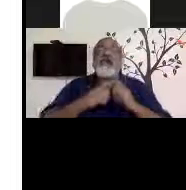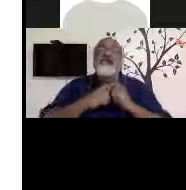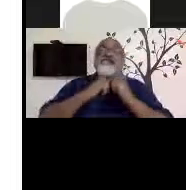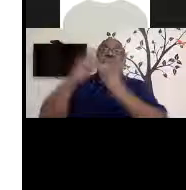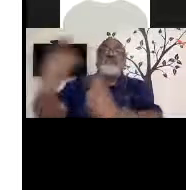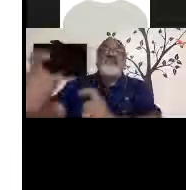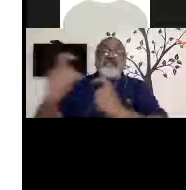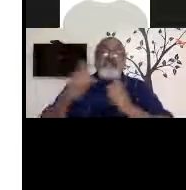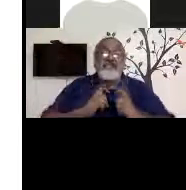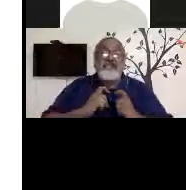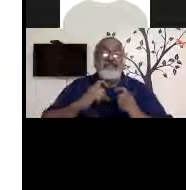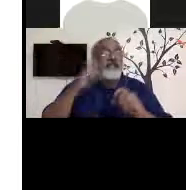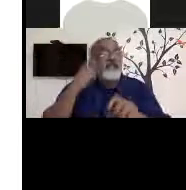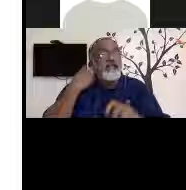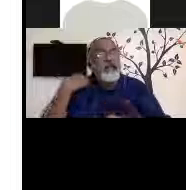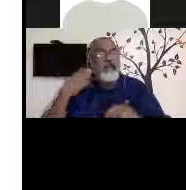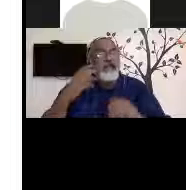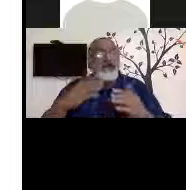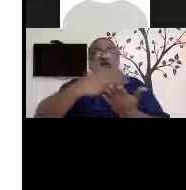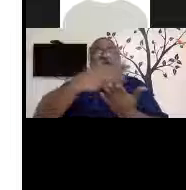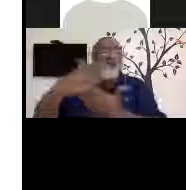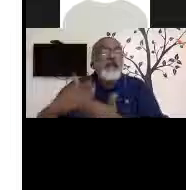center because of the barriers